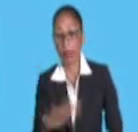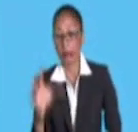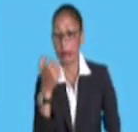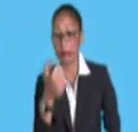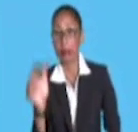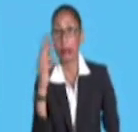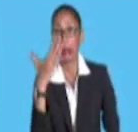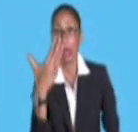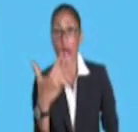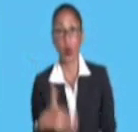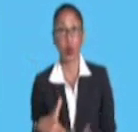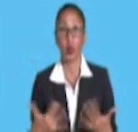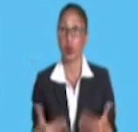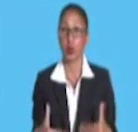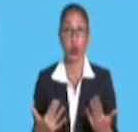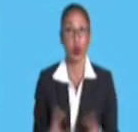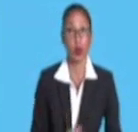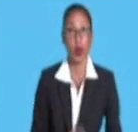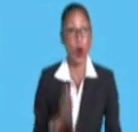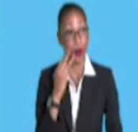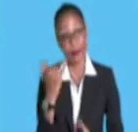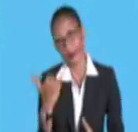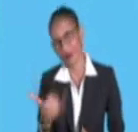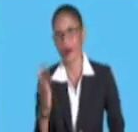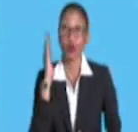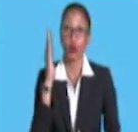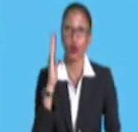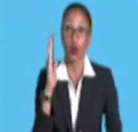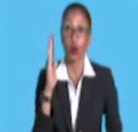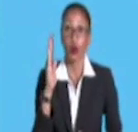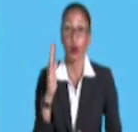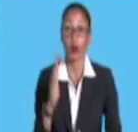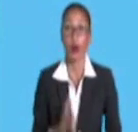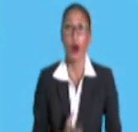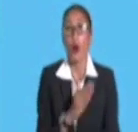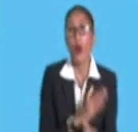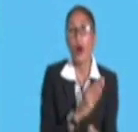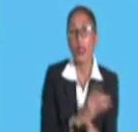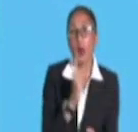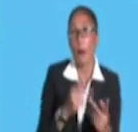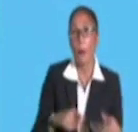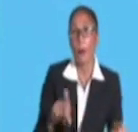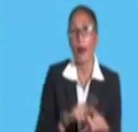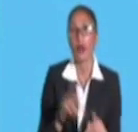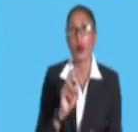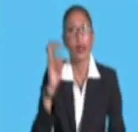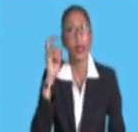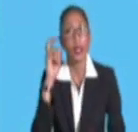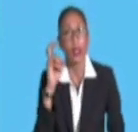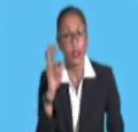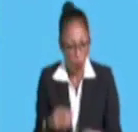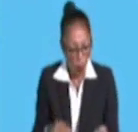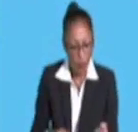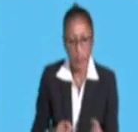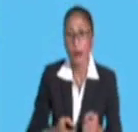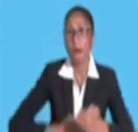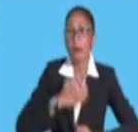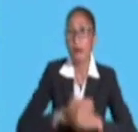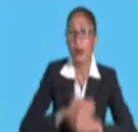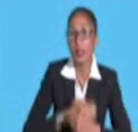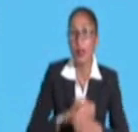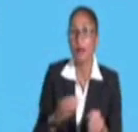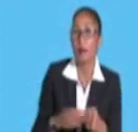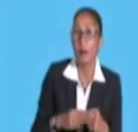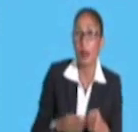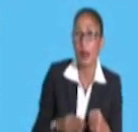1969. Upon leaving school, I joined Millers Limited in Suva as a trainee fitter machinist,